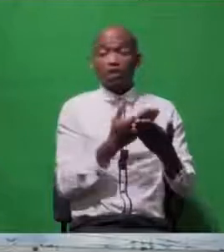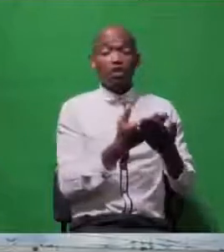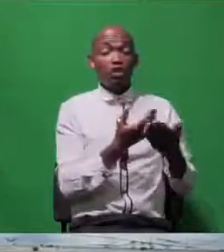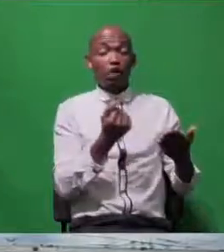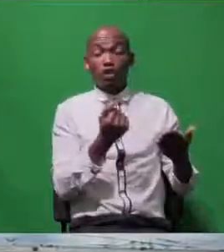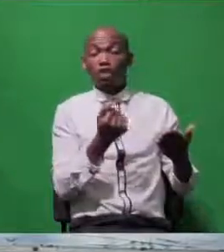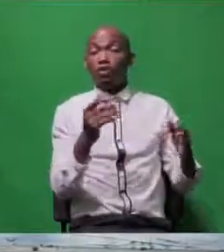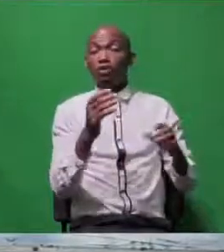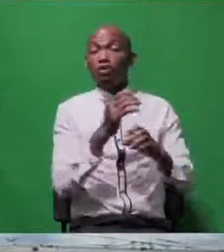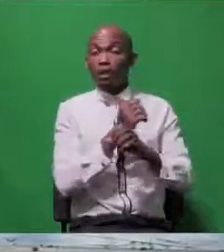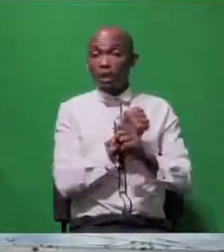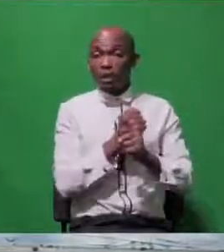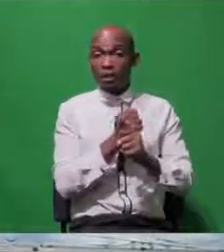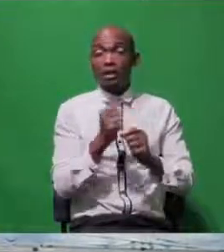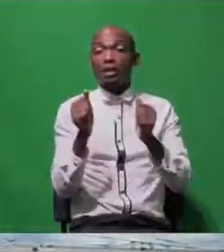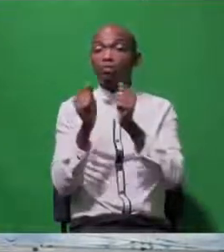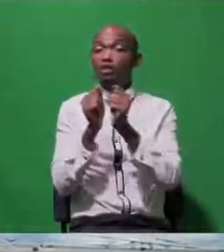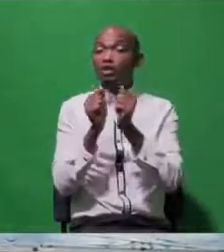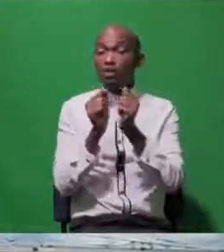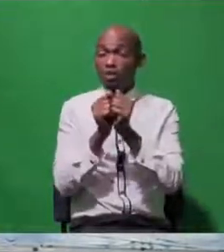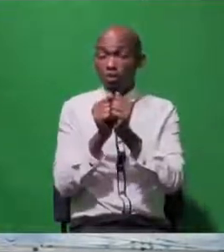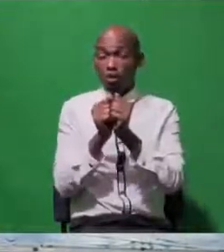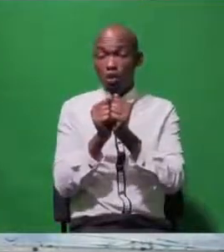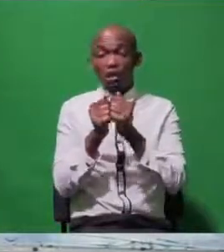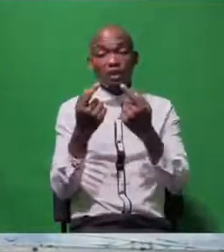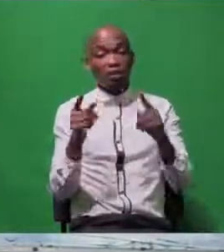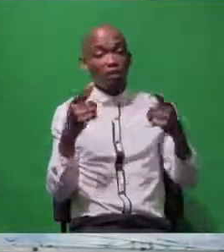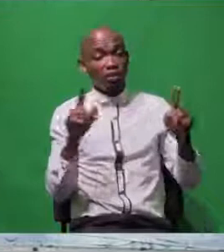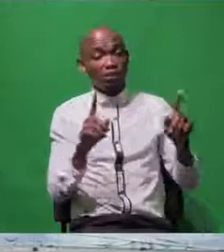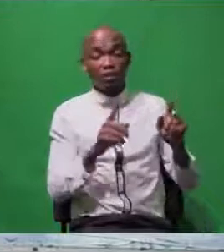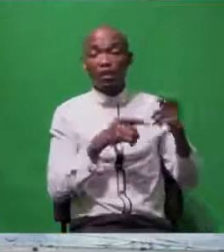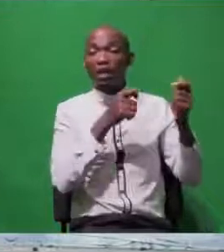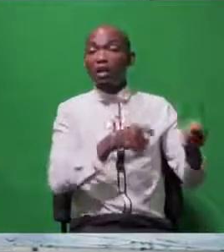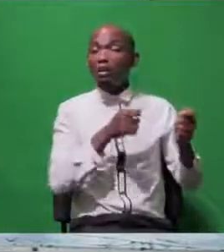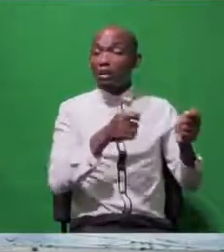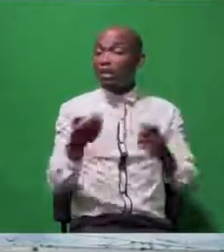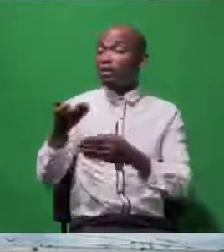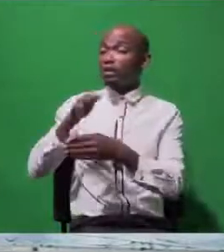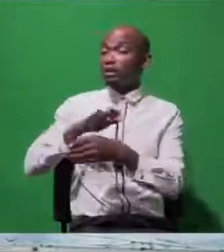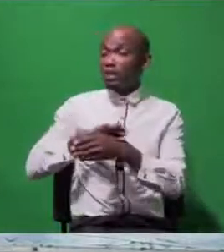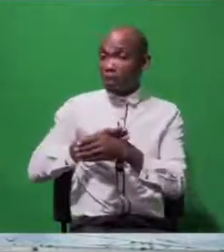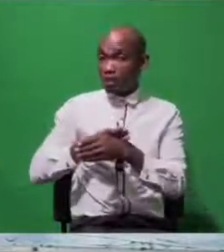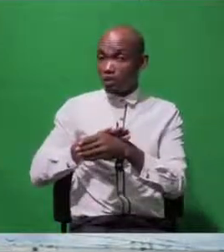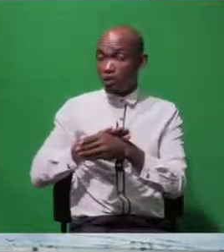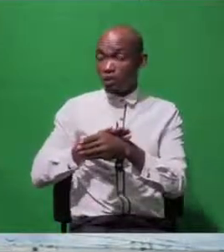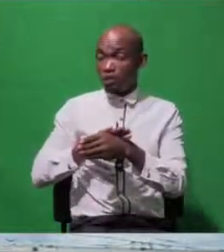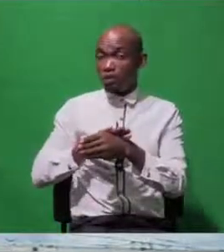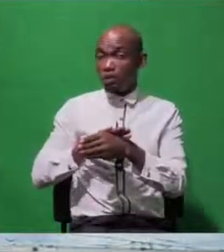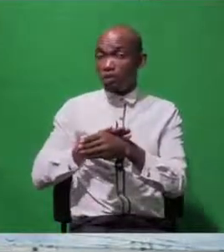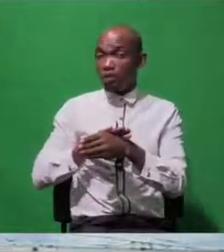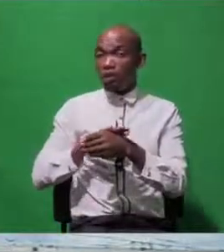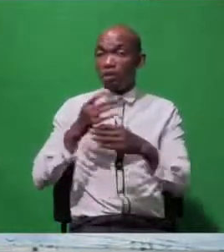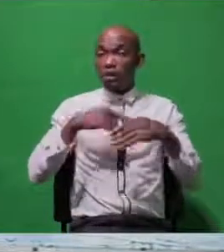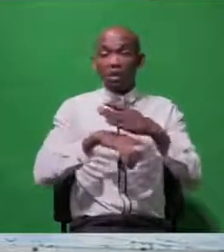get raw materials. Various agricultural skills were instilled to